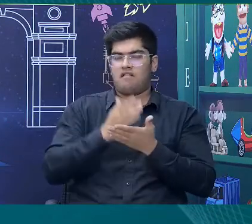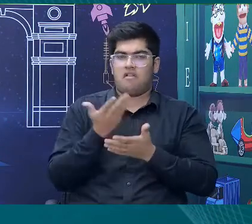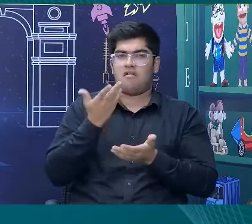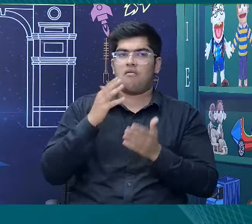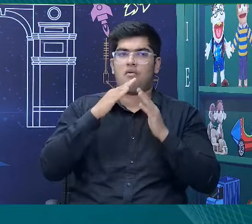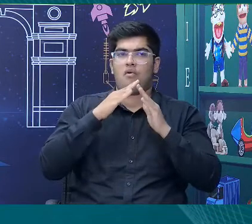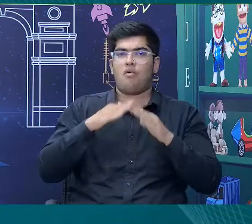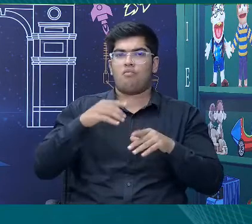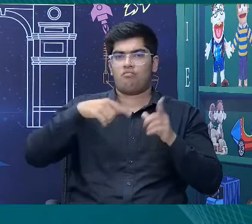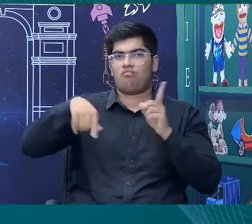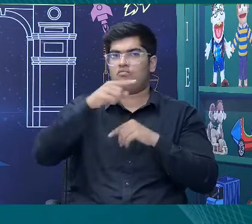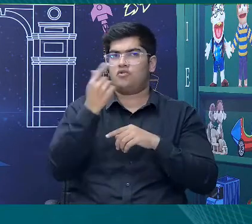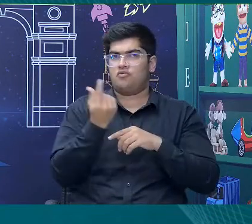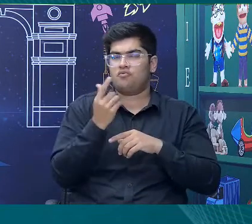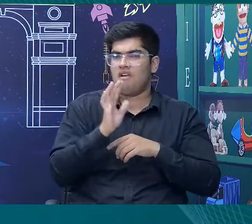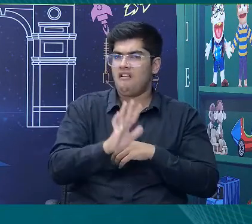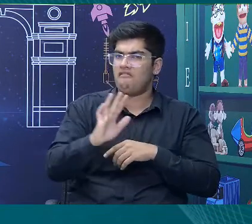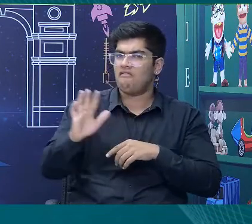familiar with it.